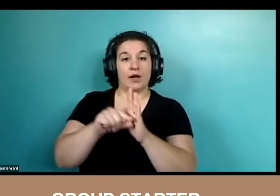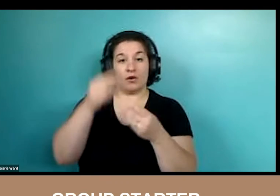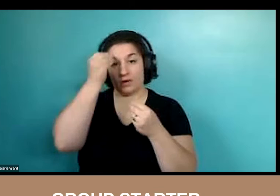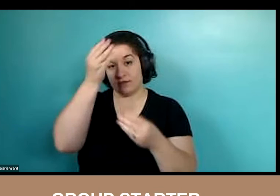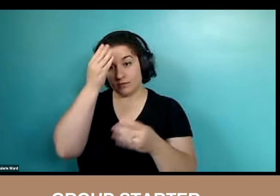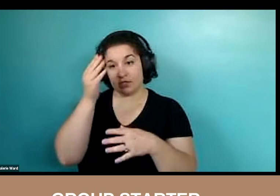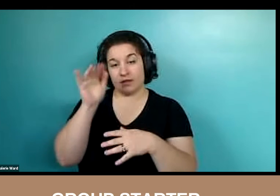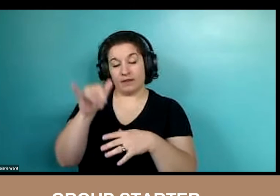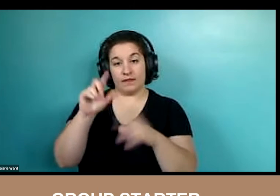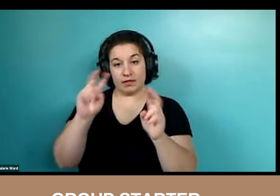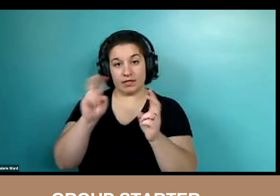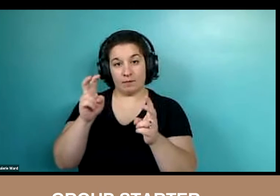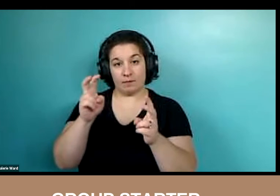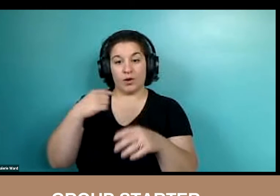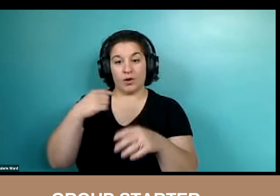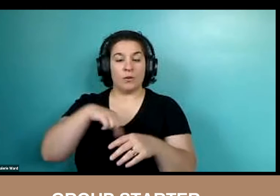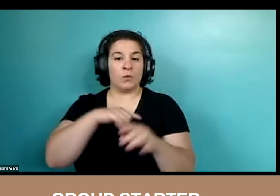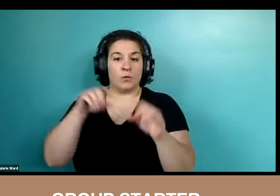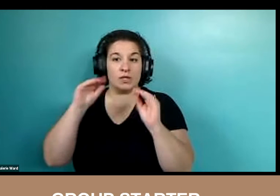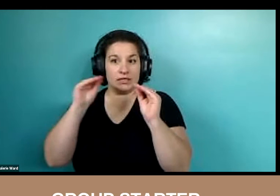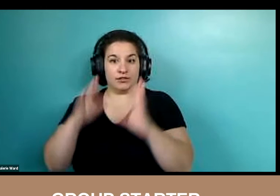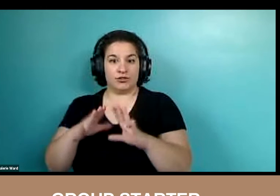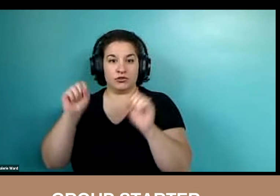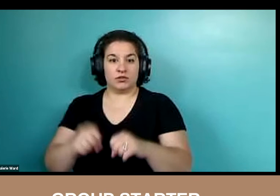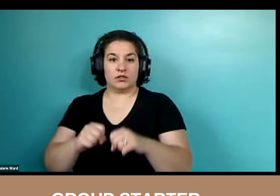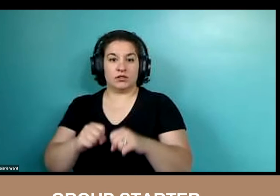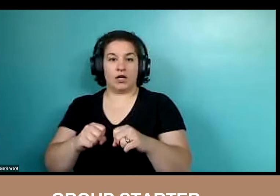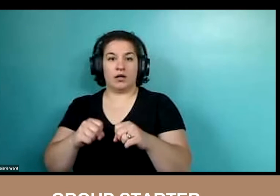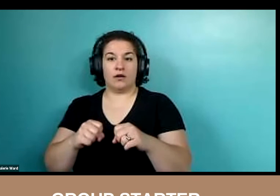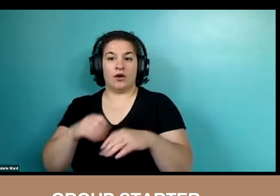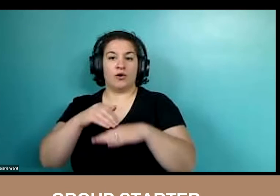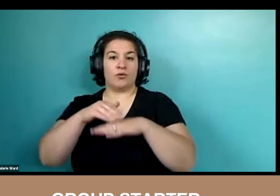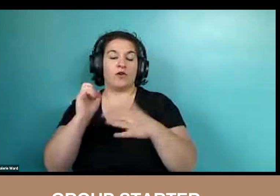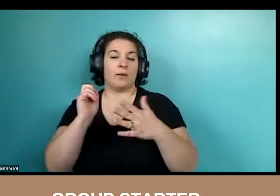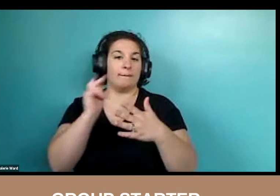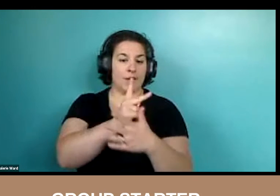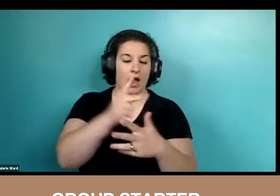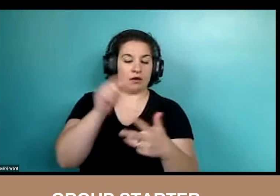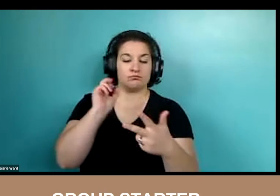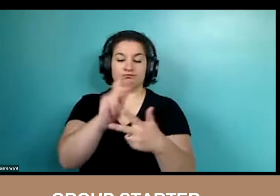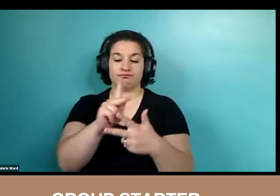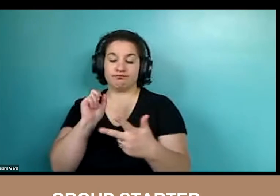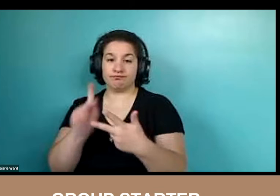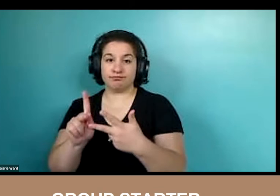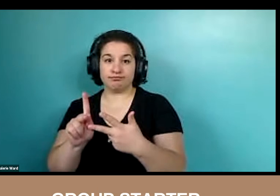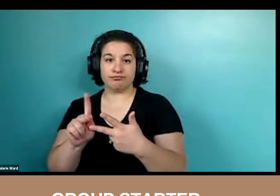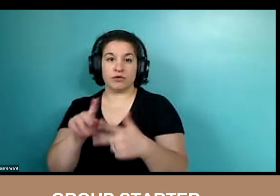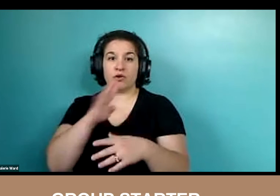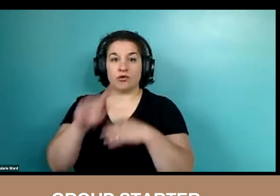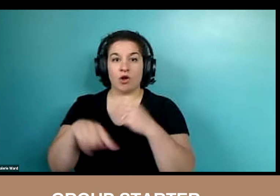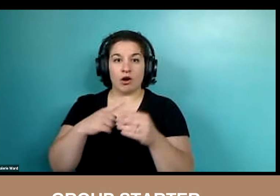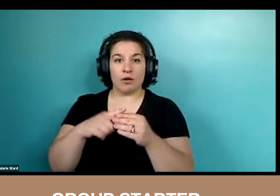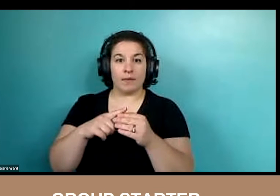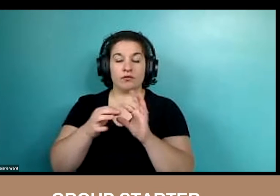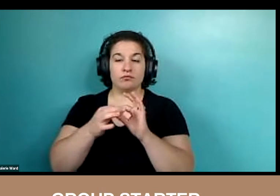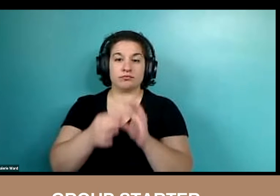refer back to each 3 pieces of information, talk about it in the cycle of information, and